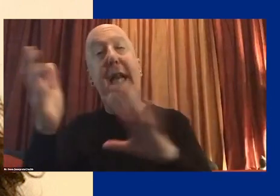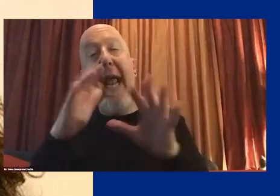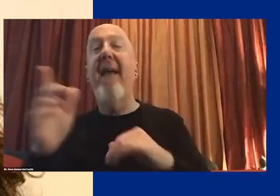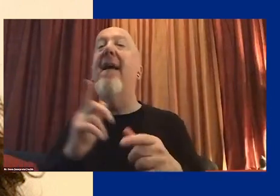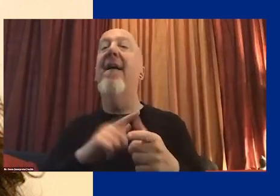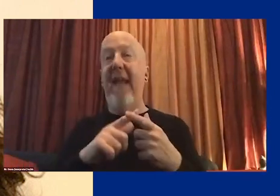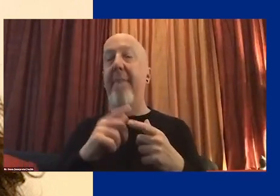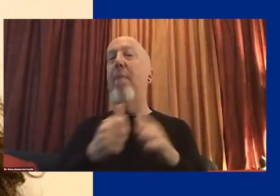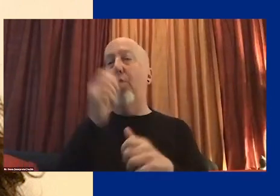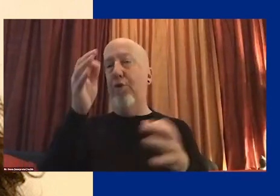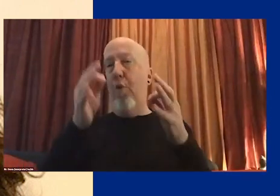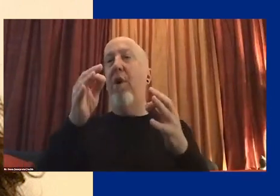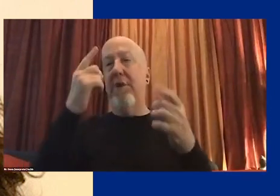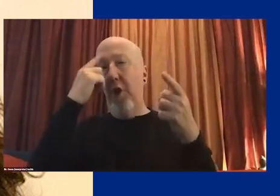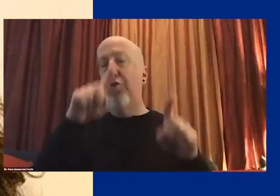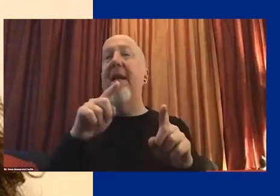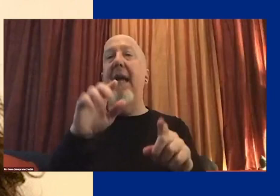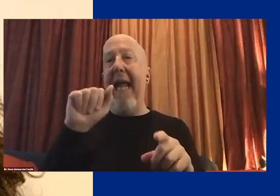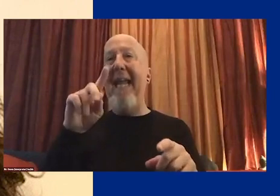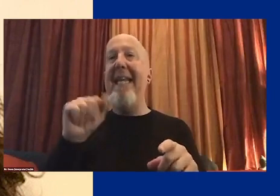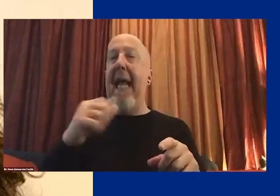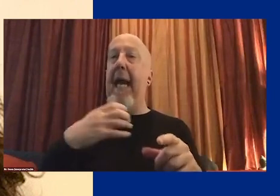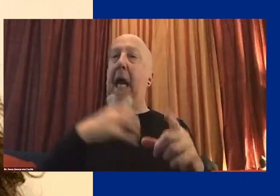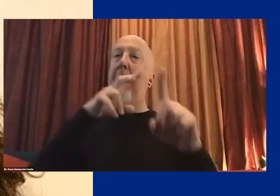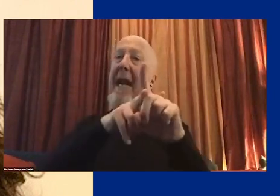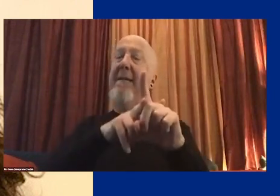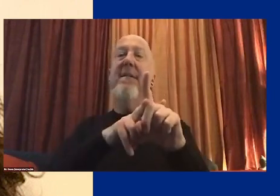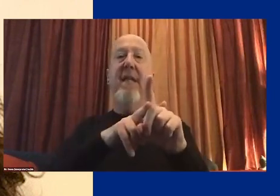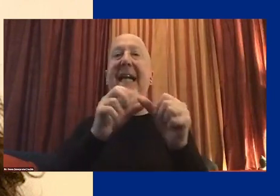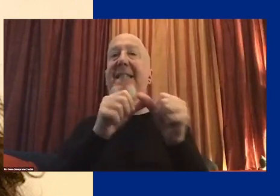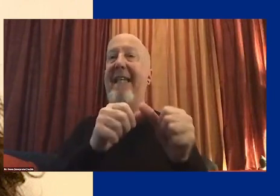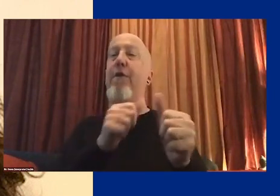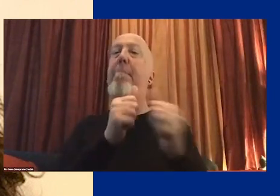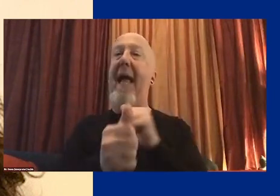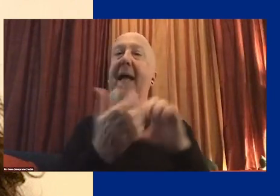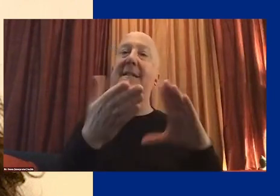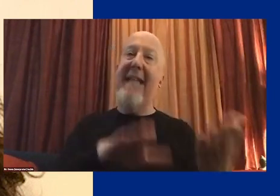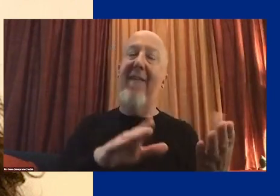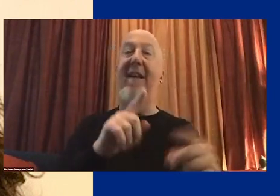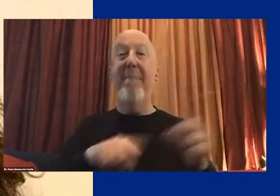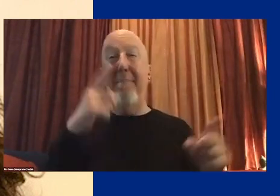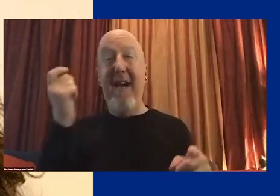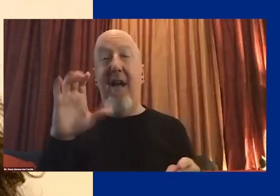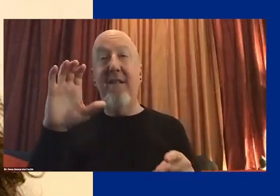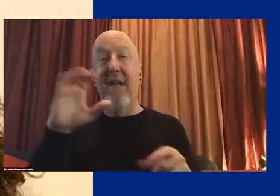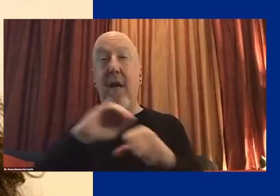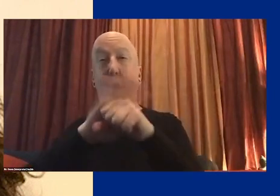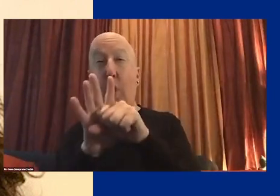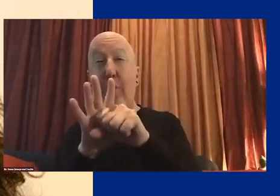survive death, but the COVID-19 emergency puts,